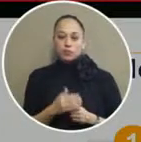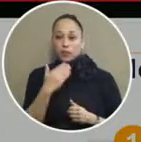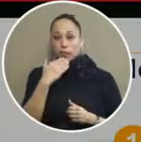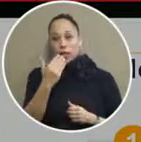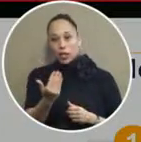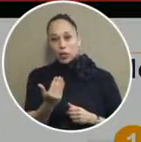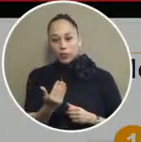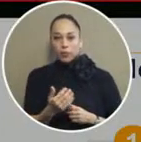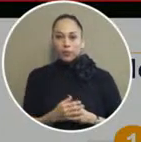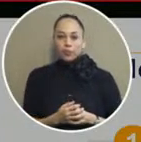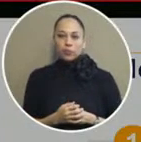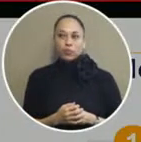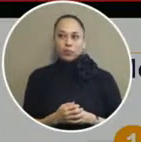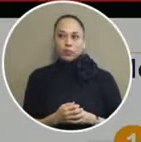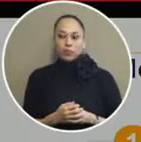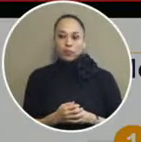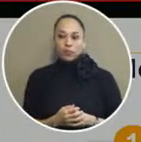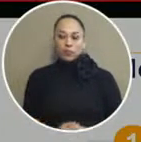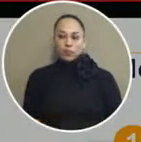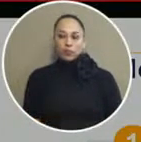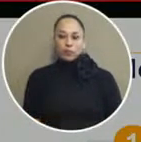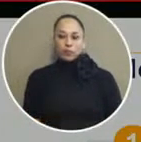Thank you.